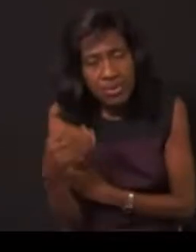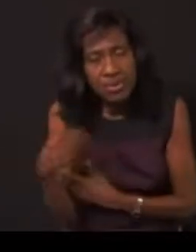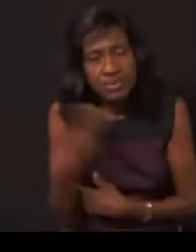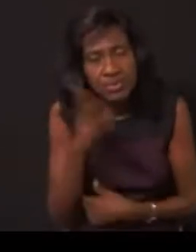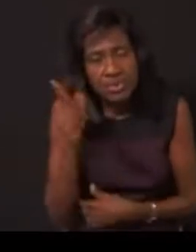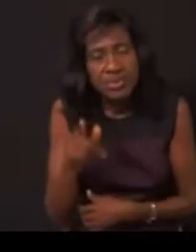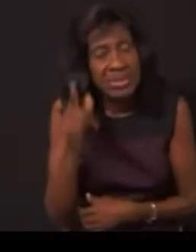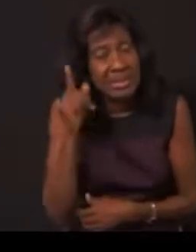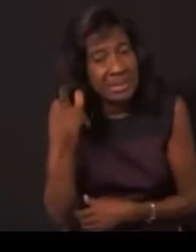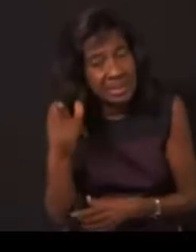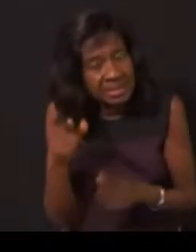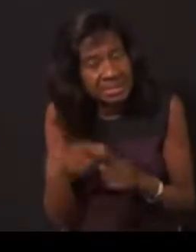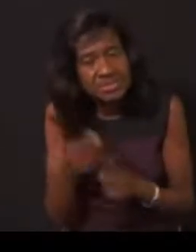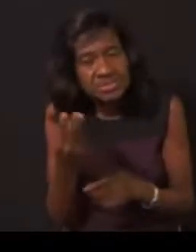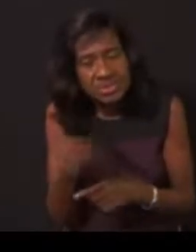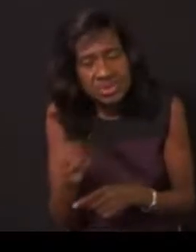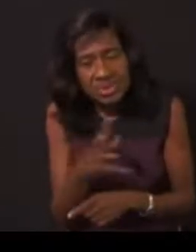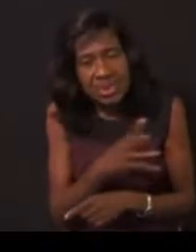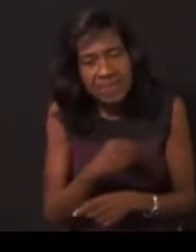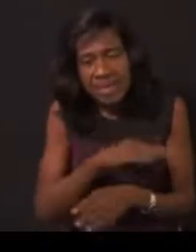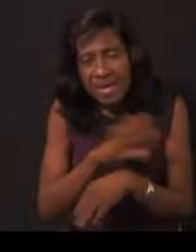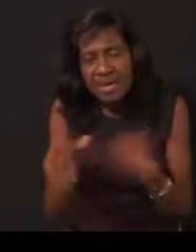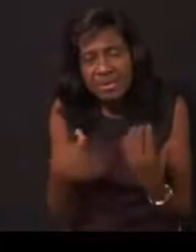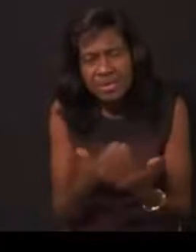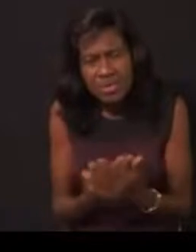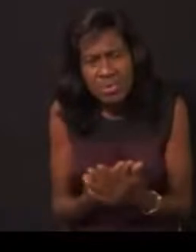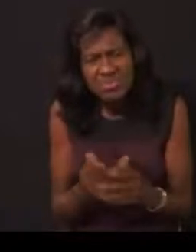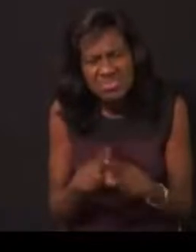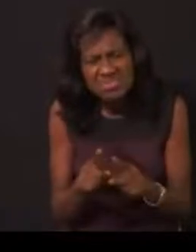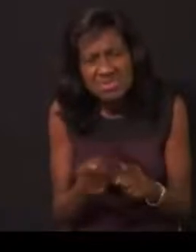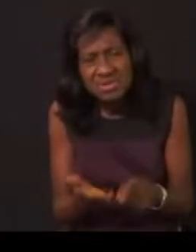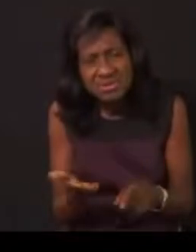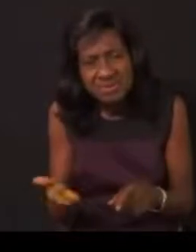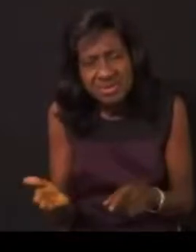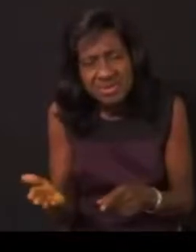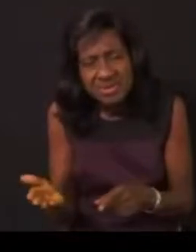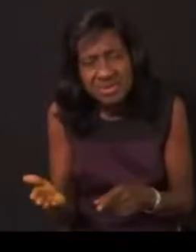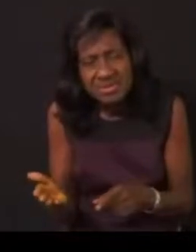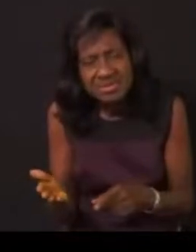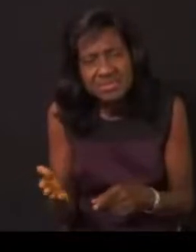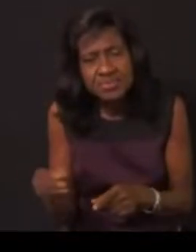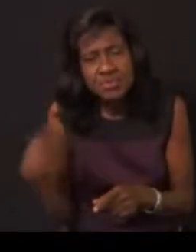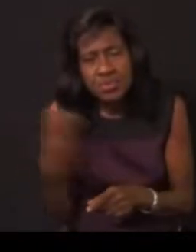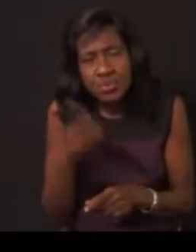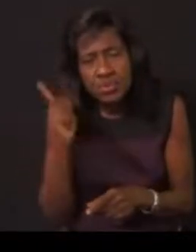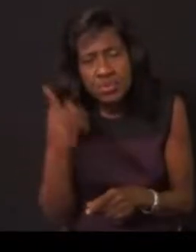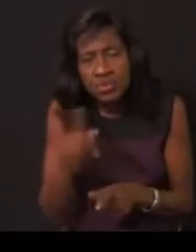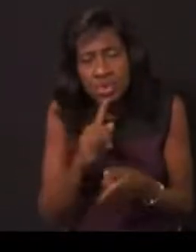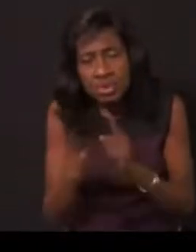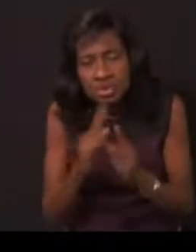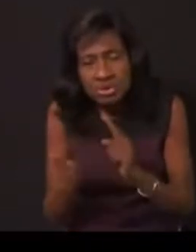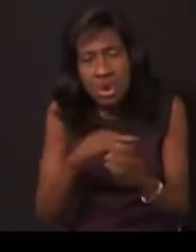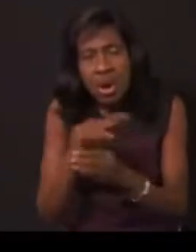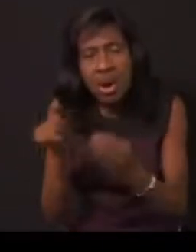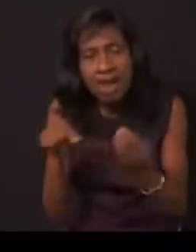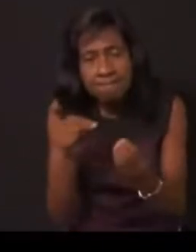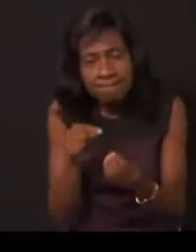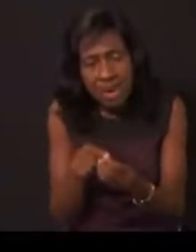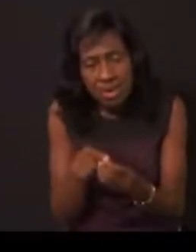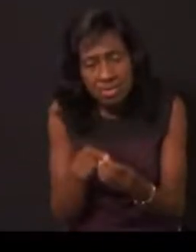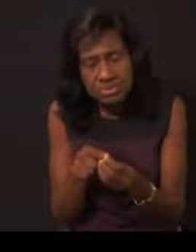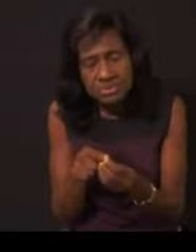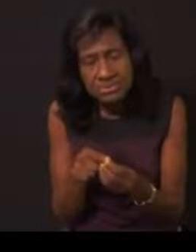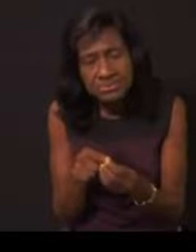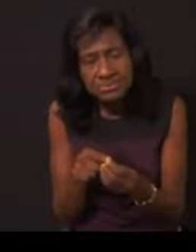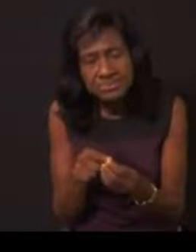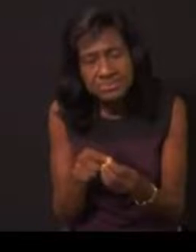to that. All of those things are going to factor into our discussions and decision ultimately on